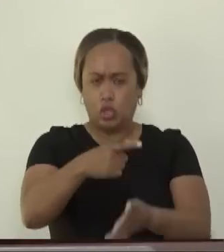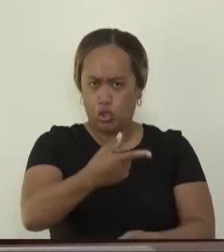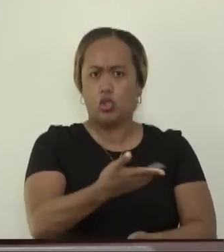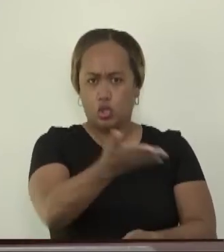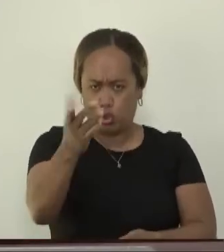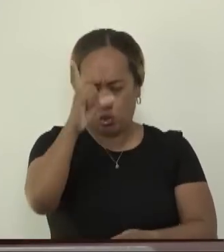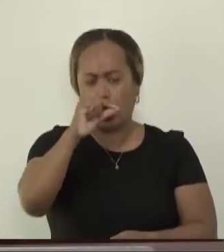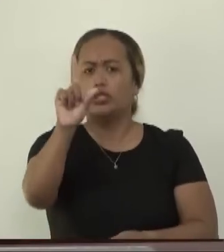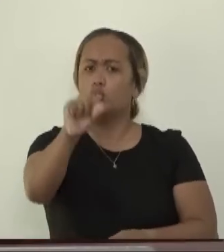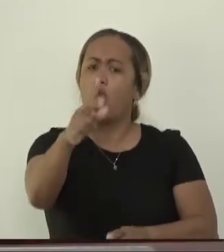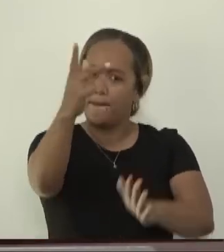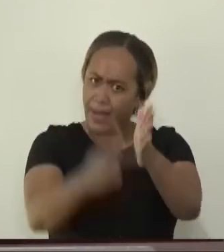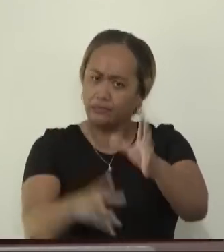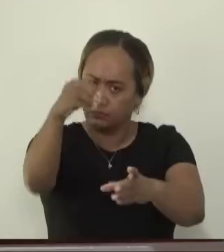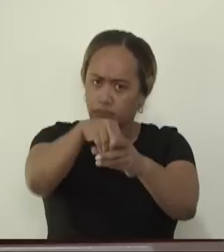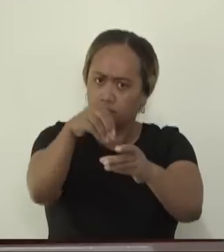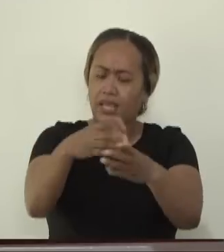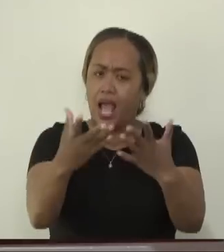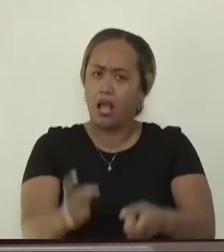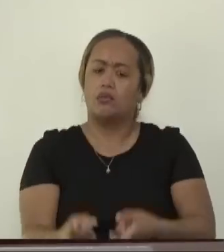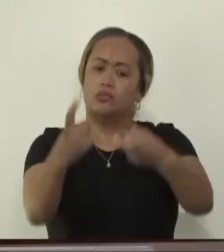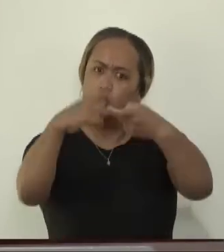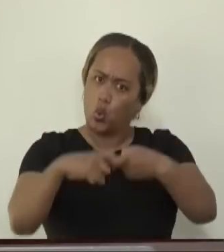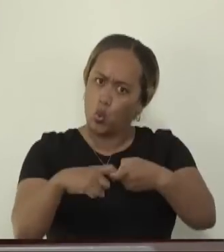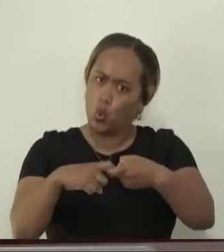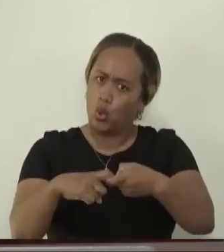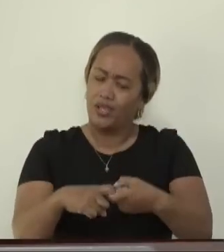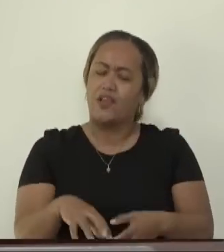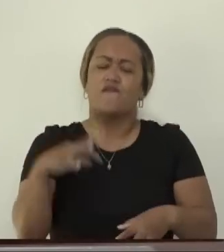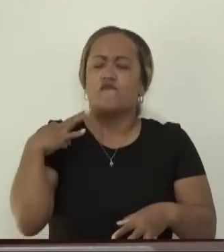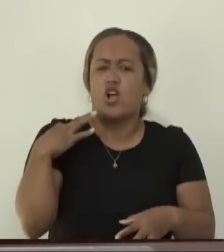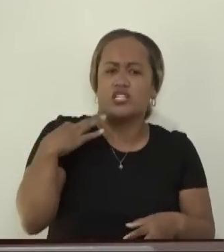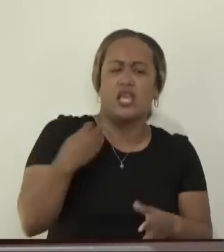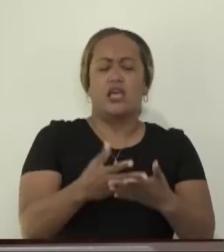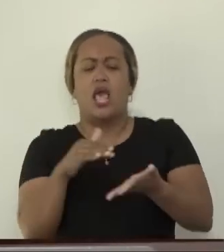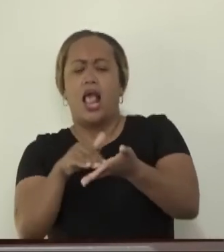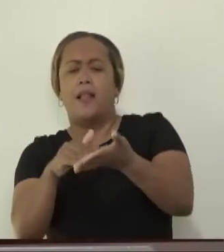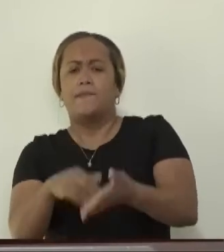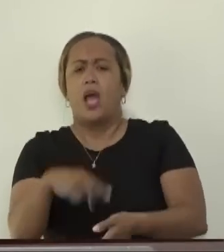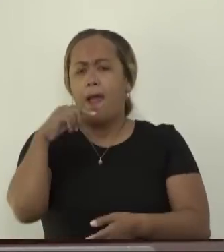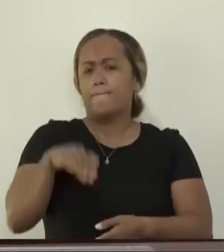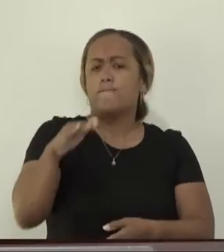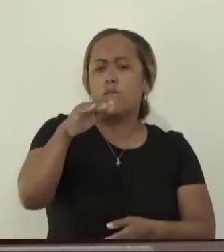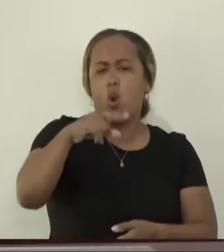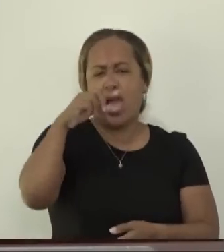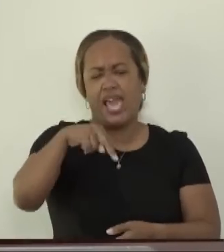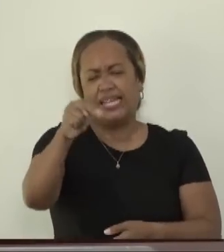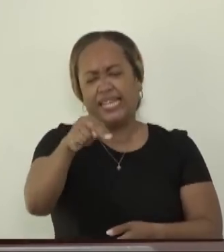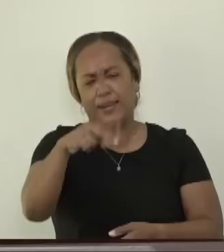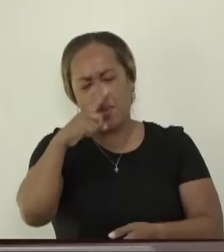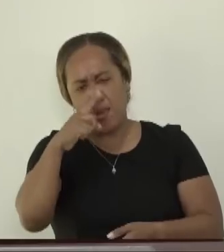Fiji by joining the ranks of those who go out of their way to assist the poor and the needy. A basket